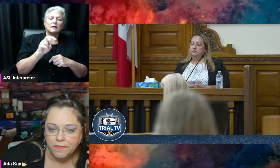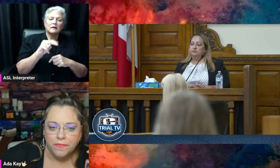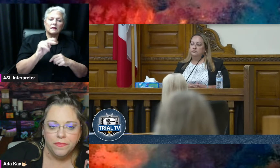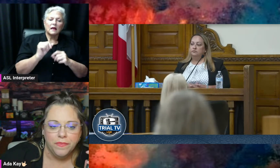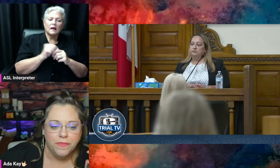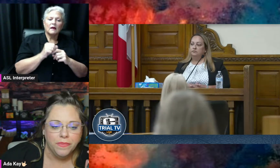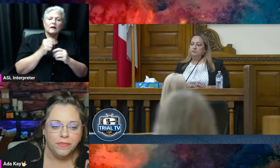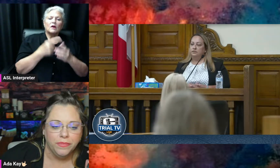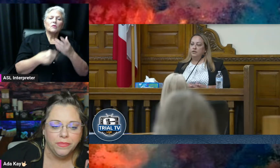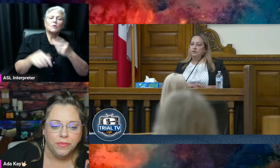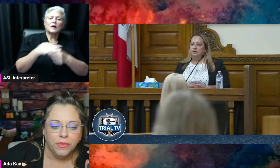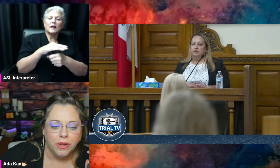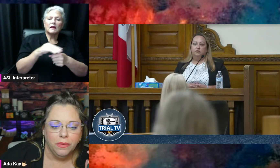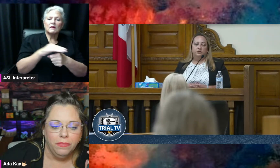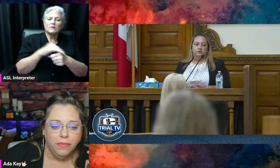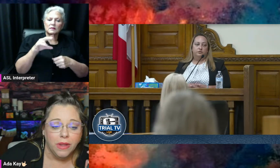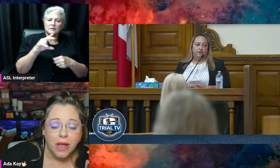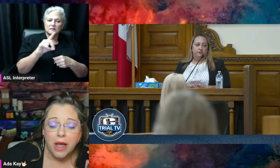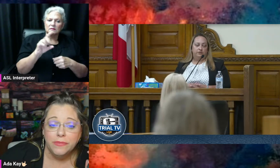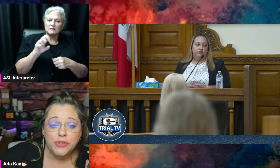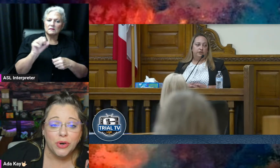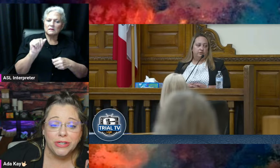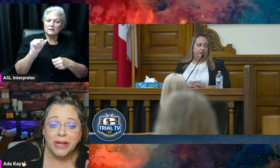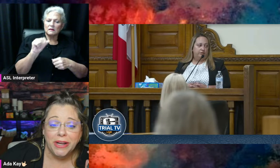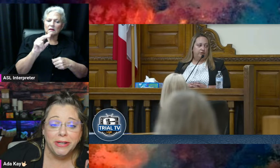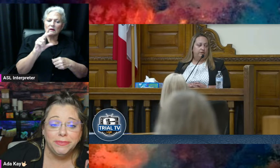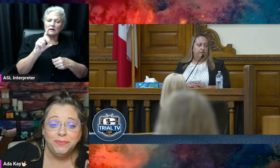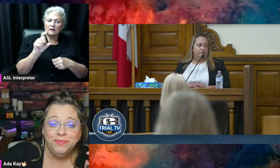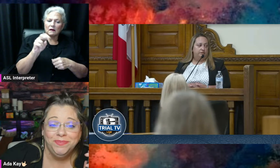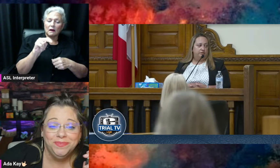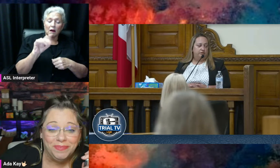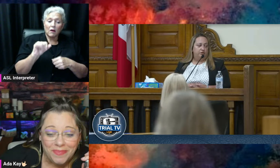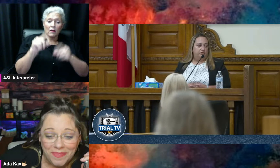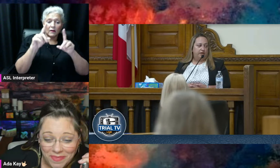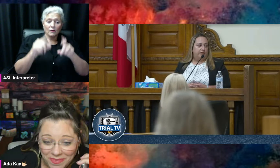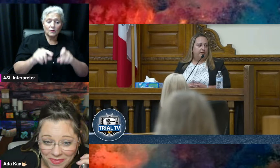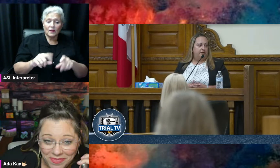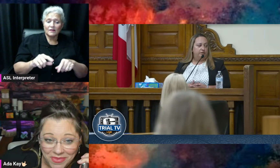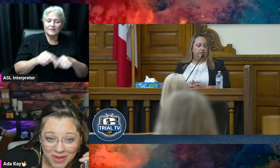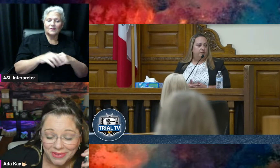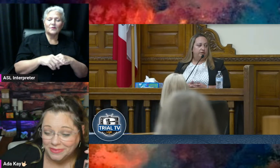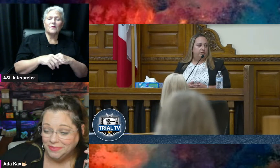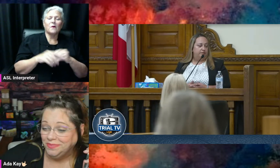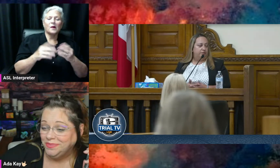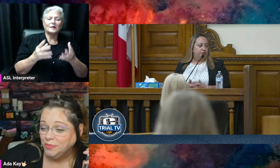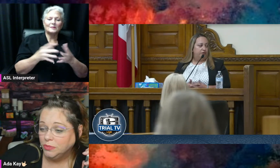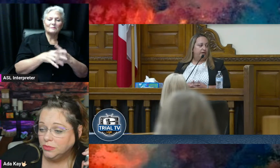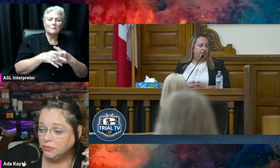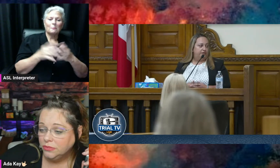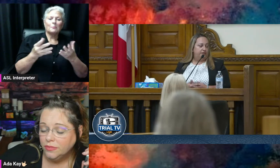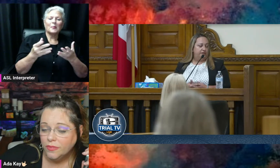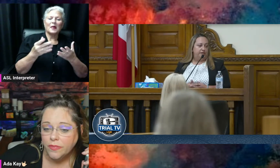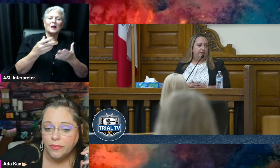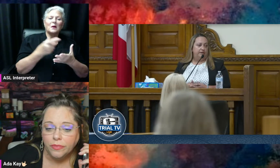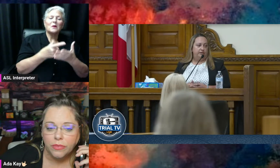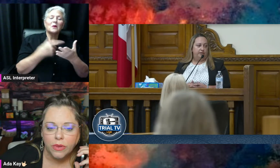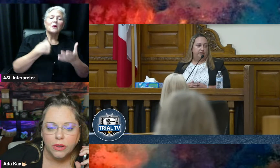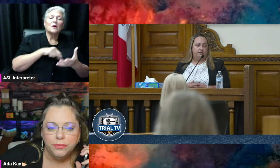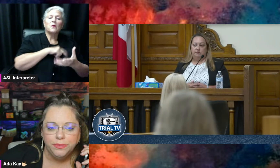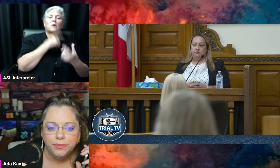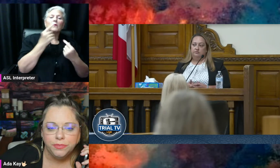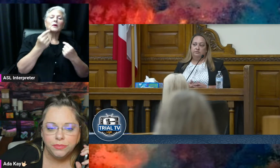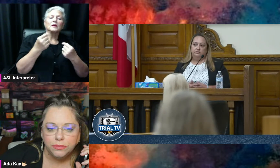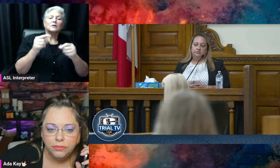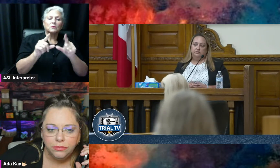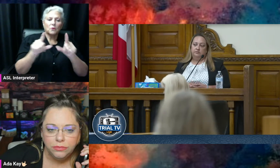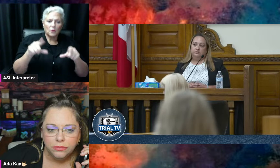you test? There are 20, I'm sorry, currently Diane. 21 loci or locations on the DNA that we